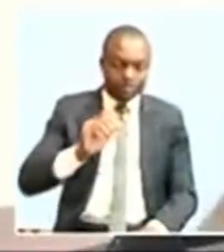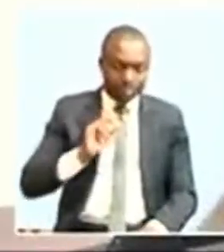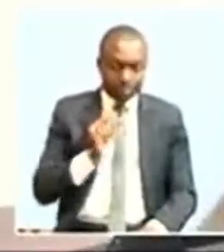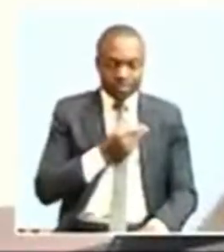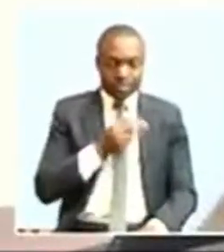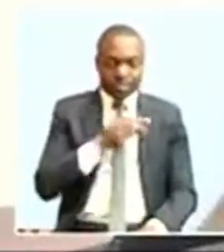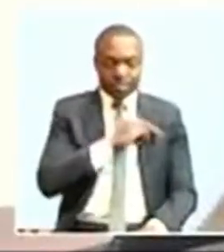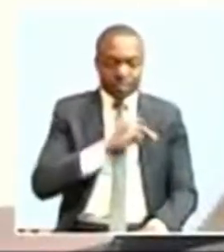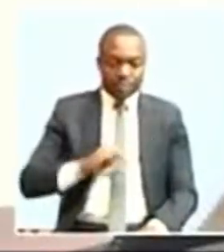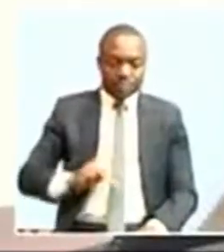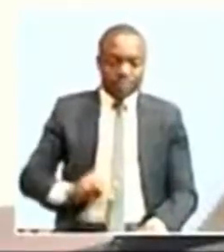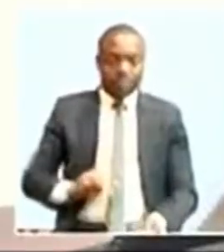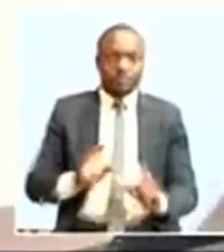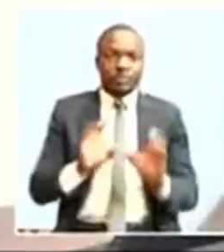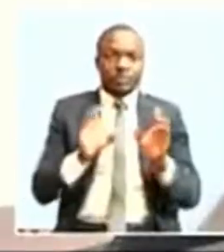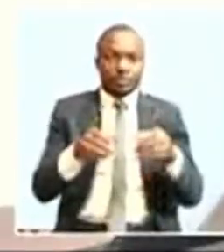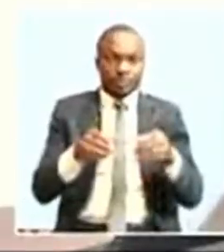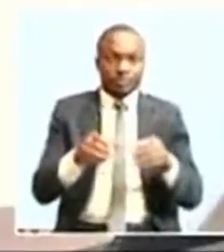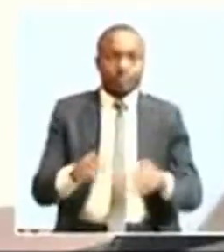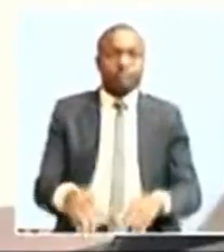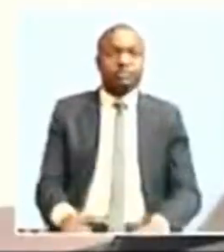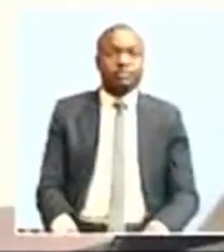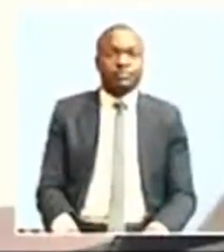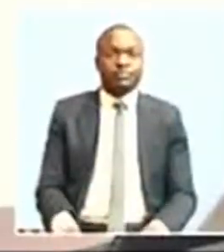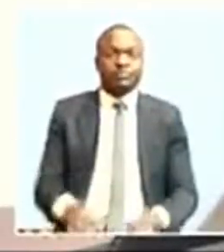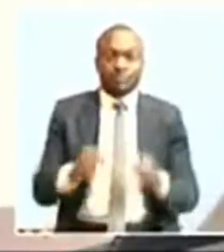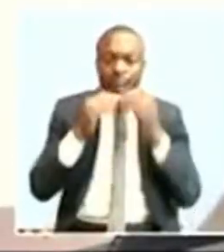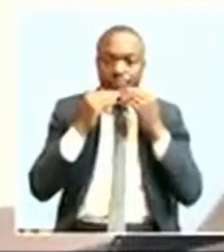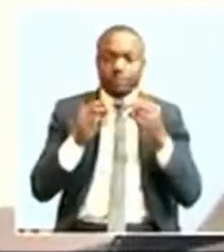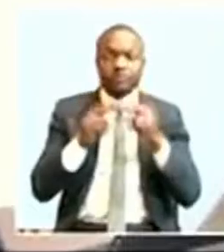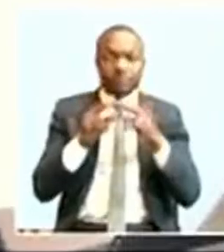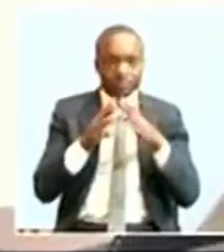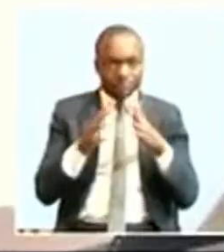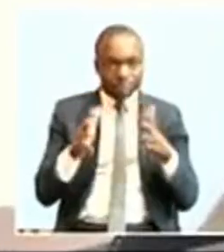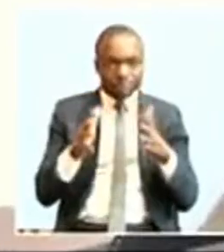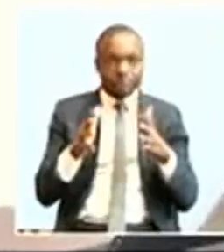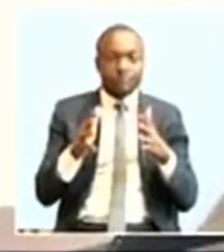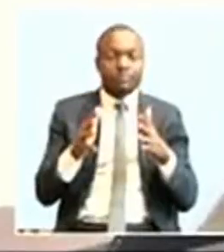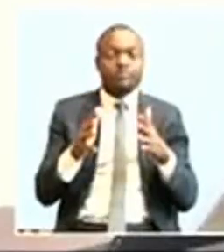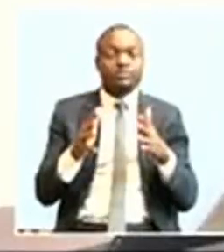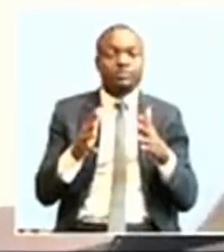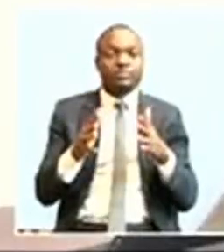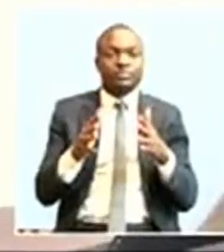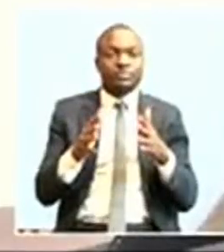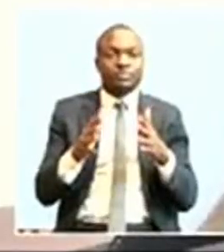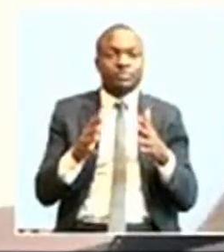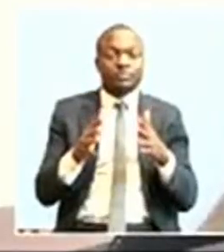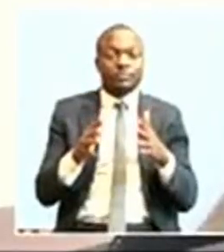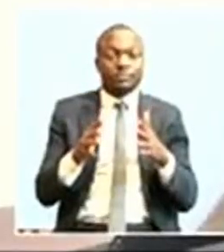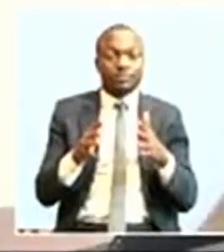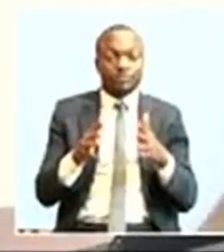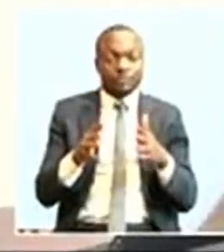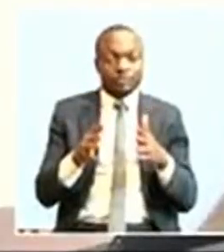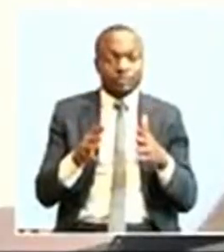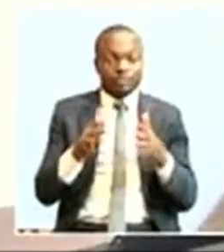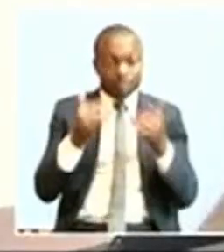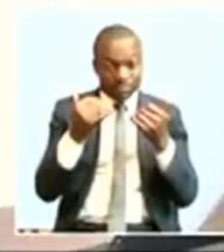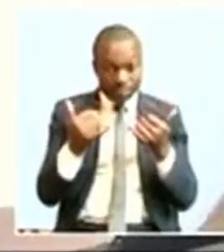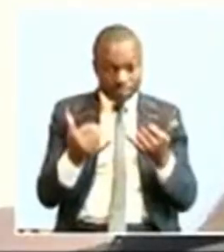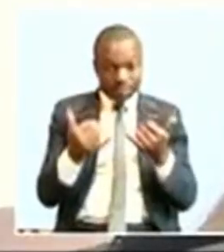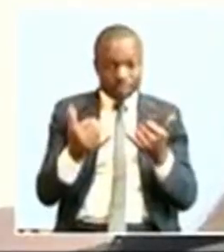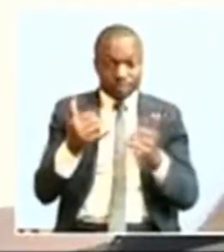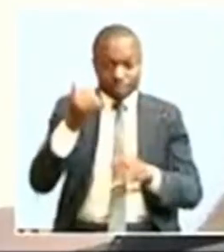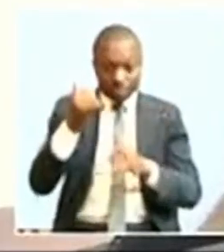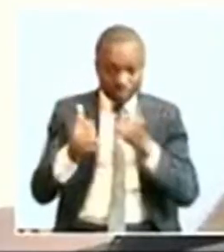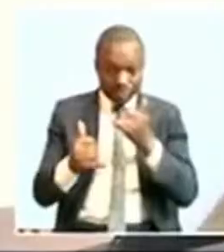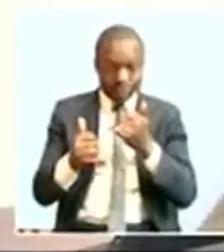Parliament on Committee on Agricultural Lands and Natural Resources. We thank you very much. And as we are now winding